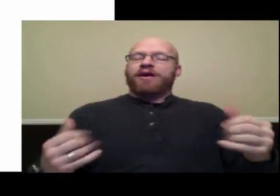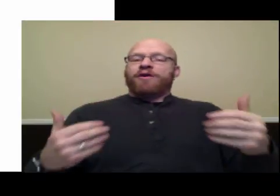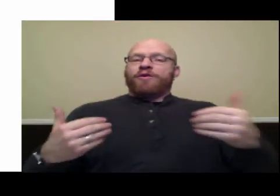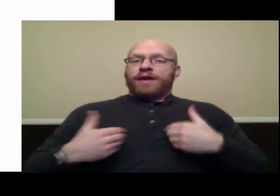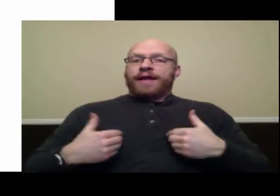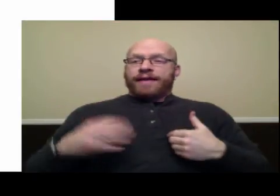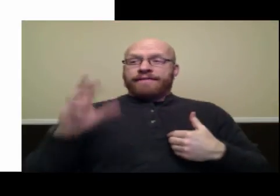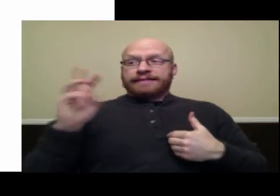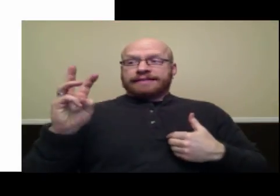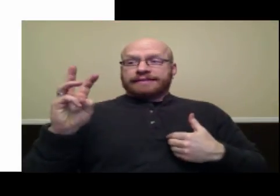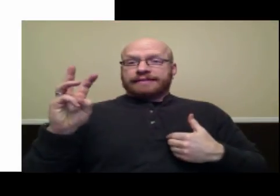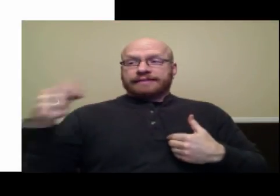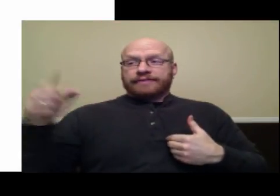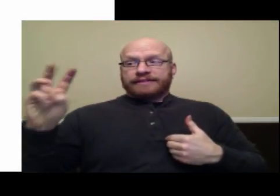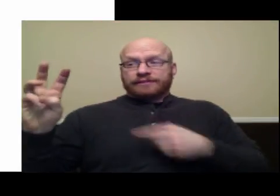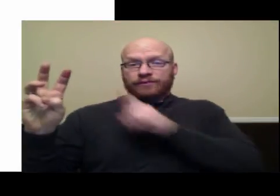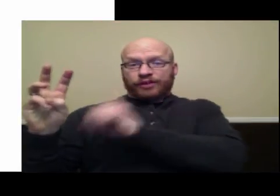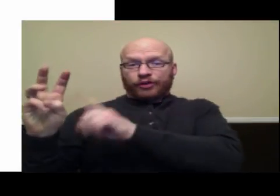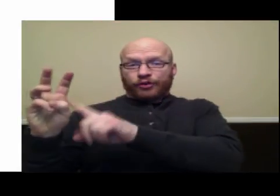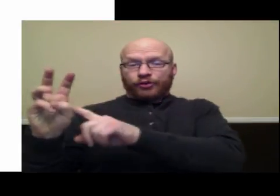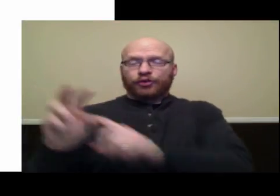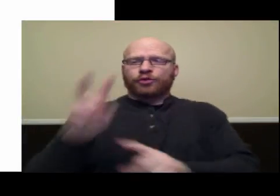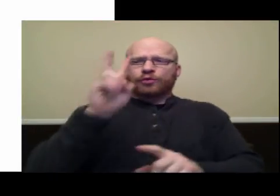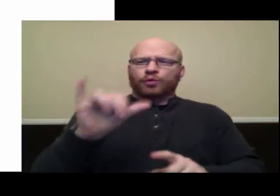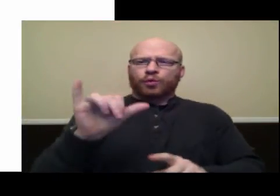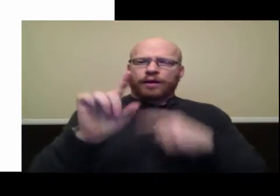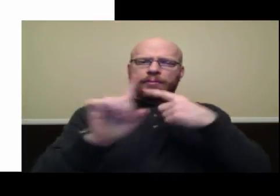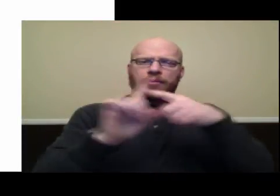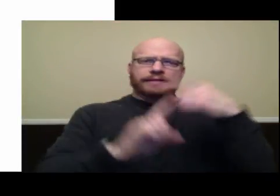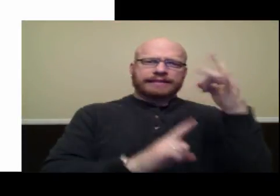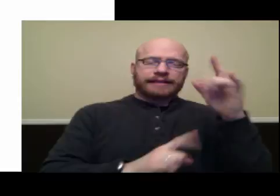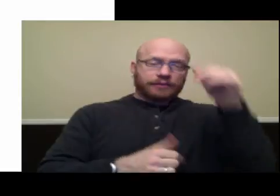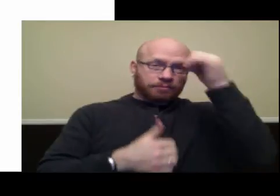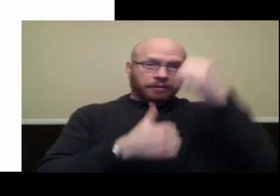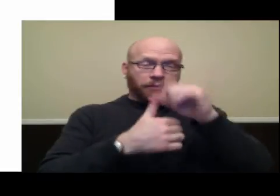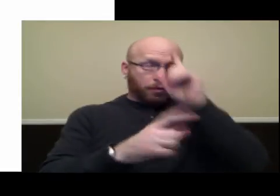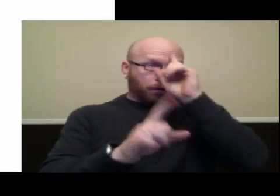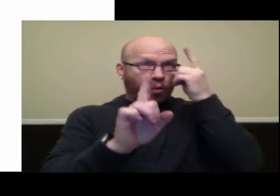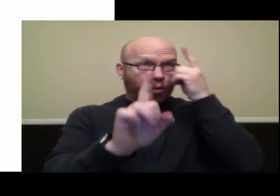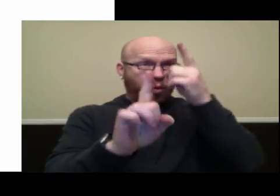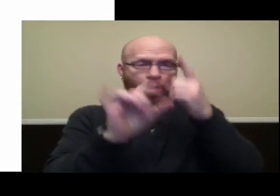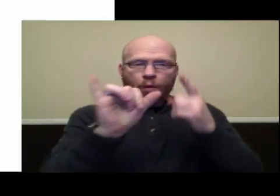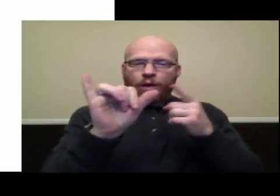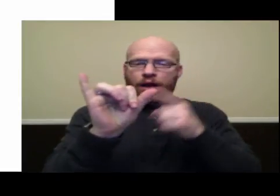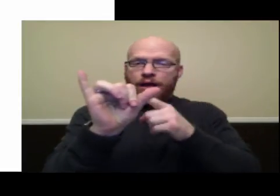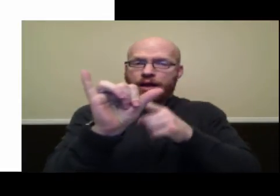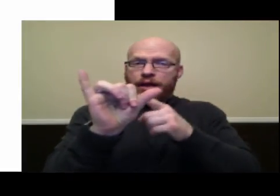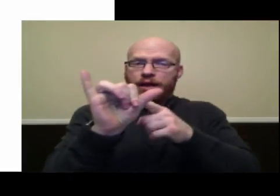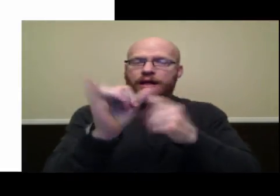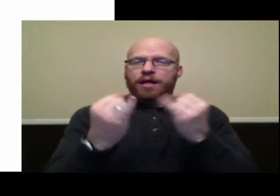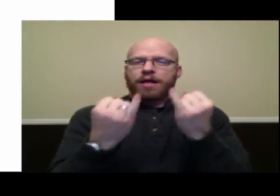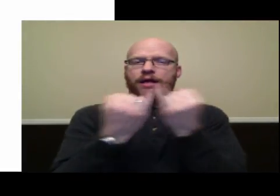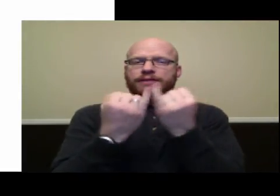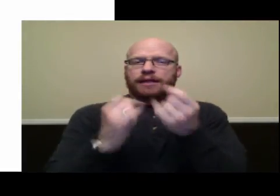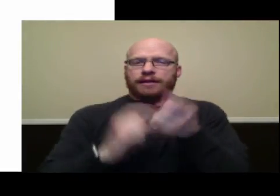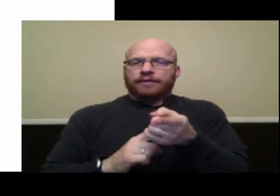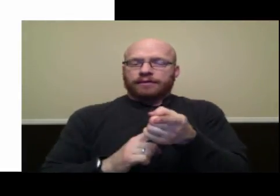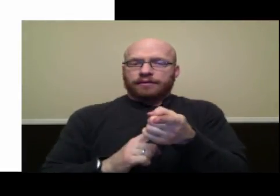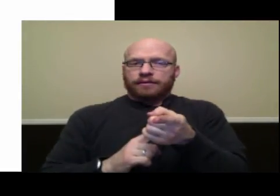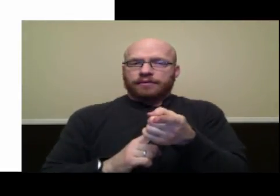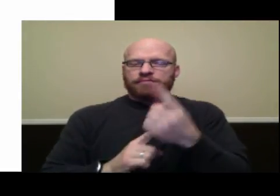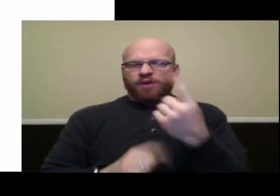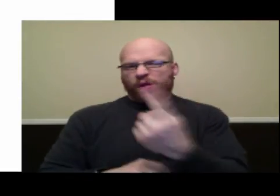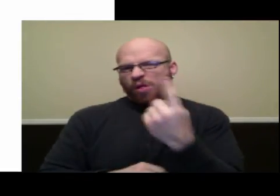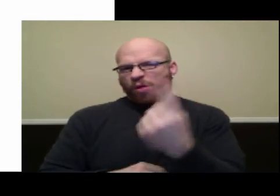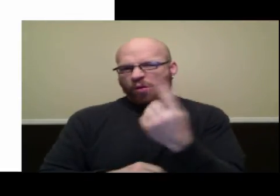And now we have negative six equals two y plus eighteen. If you remember, we